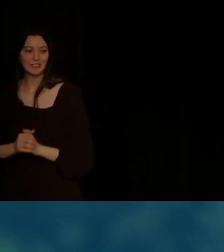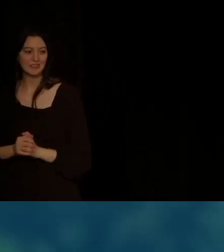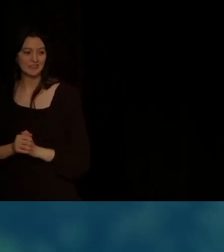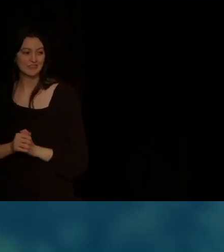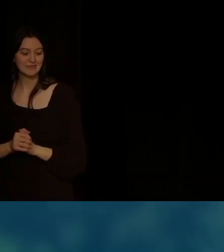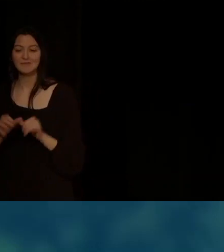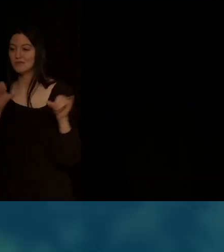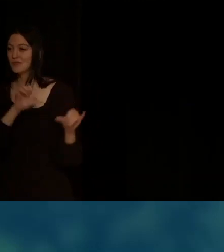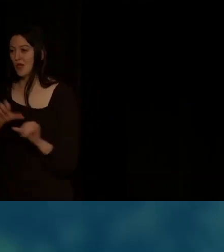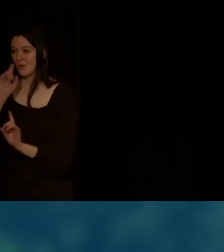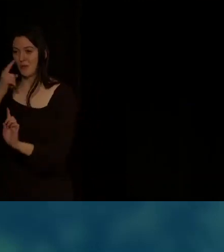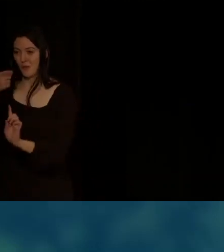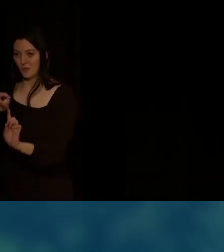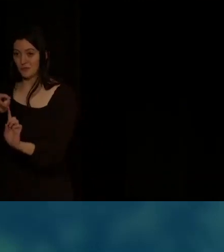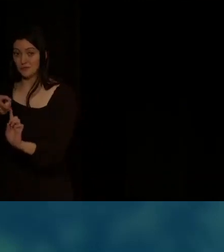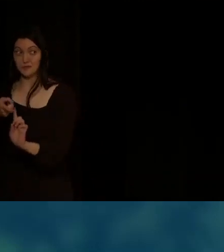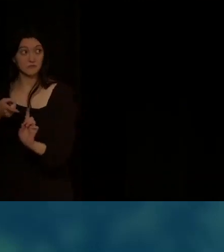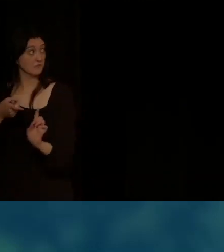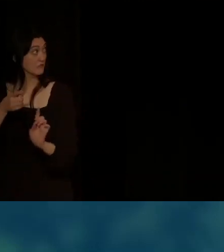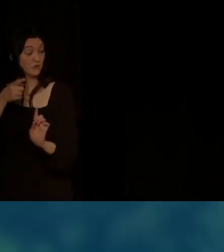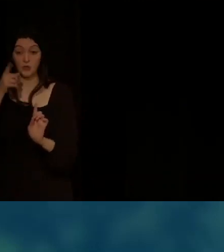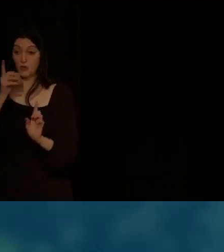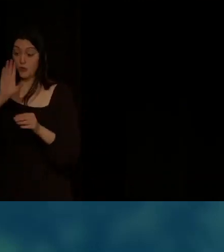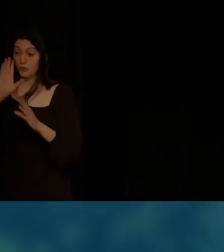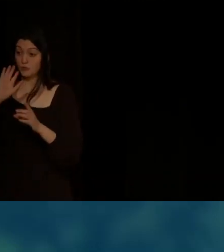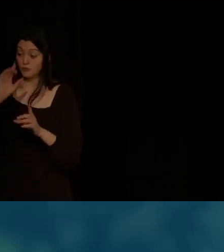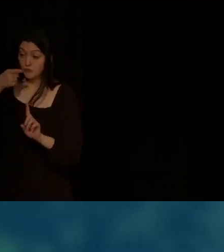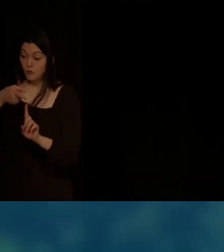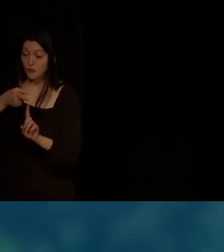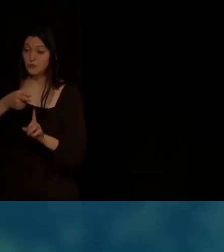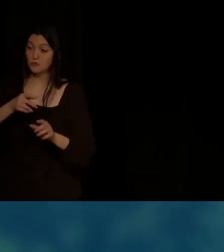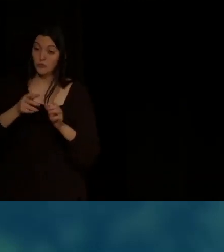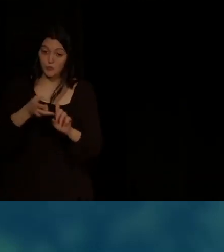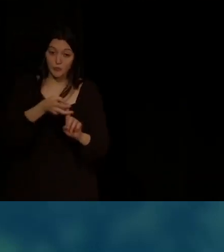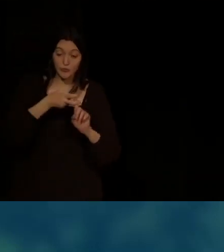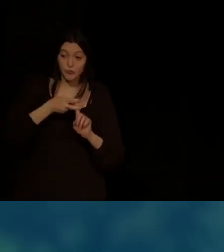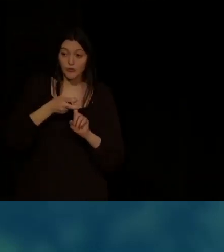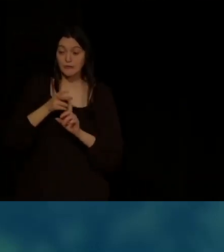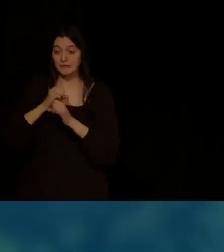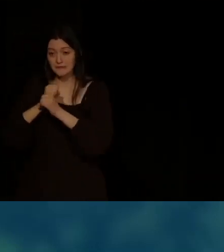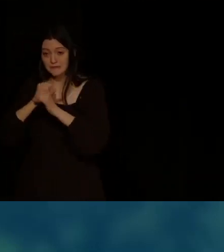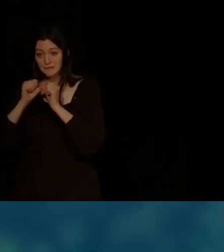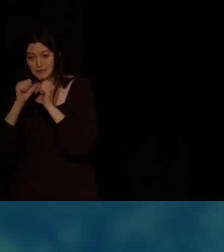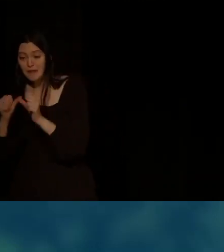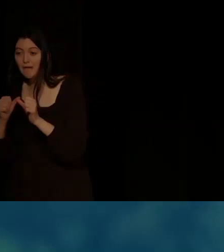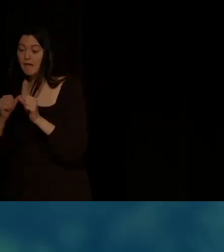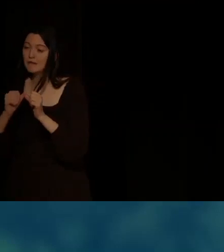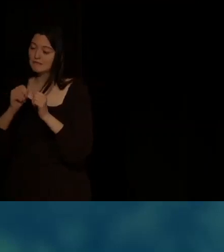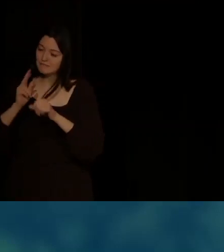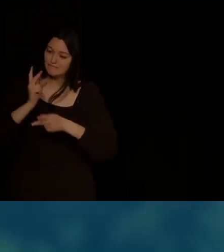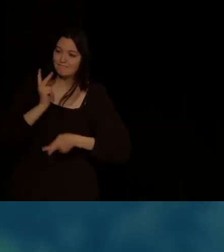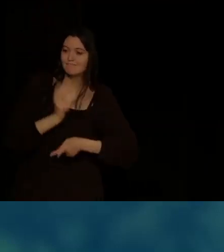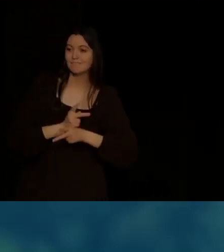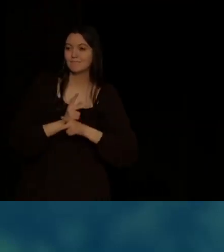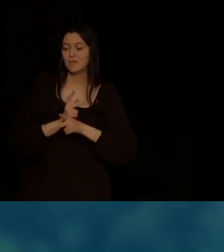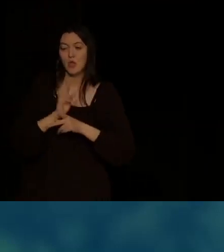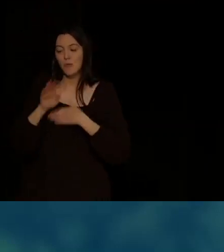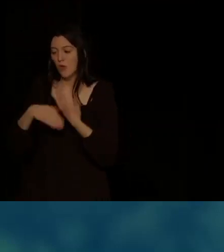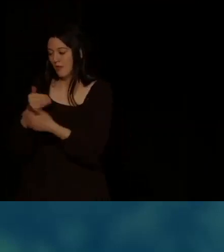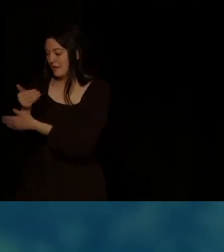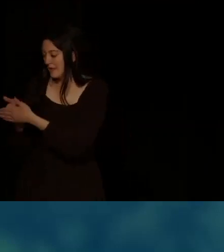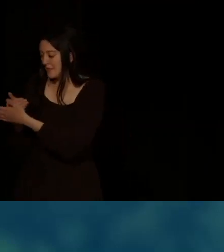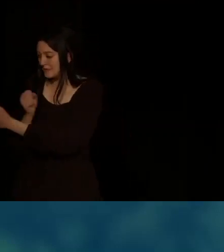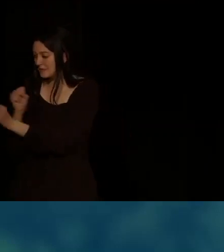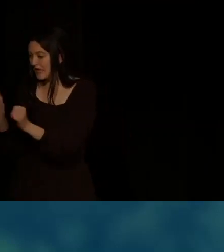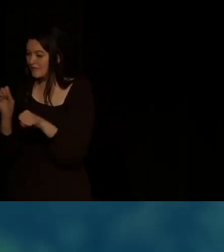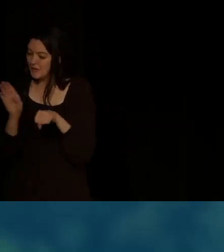common goals. And those goals include recruiting, retaining, and expanding our businesses, and making sure all of our neighborhoods are safe and